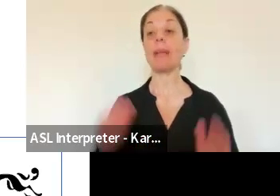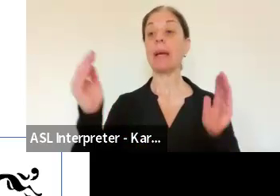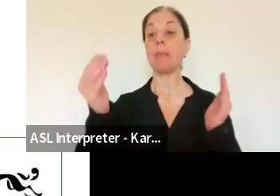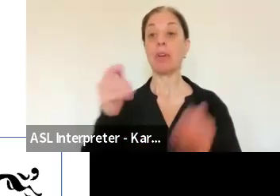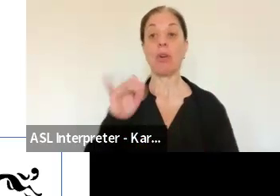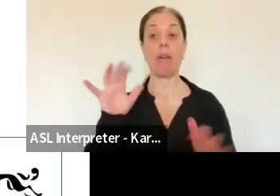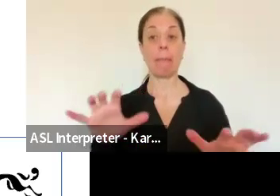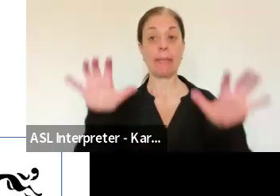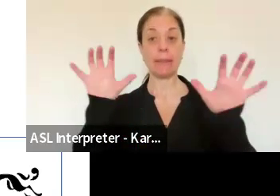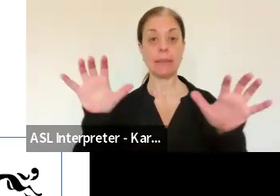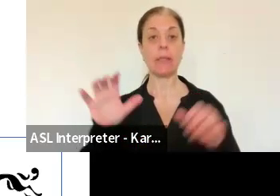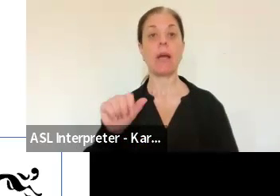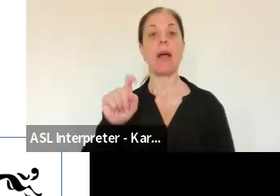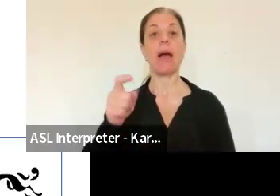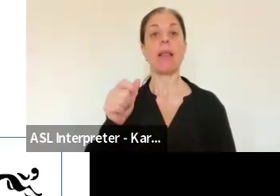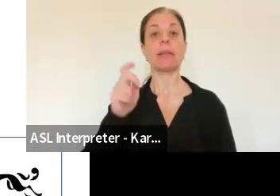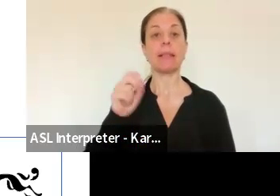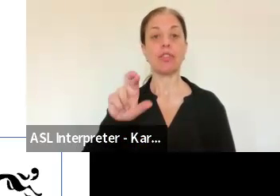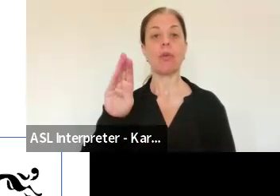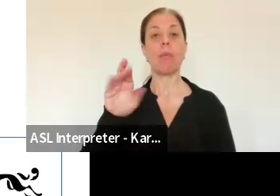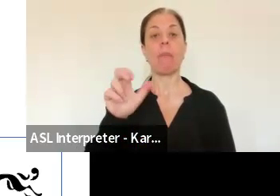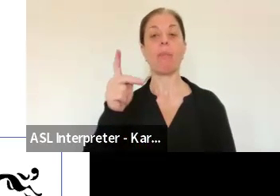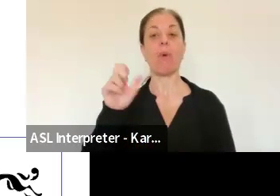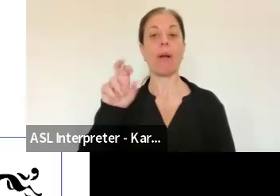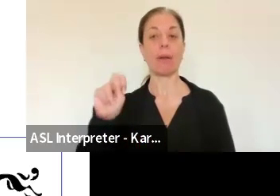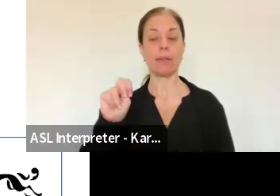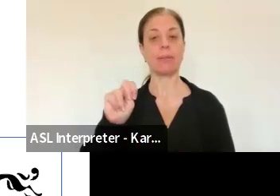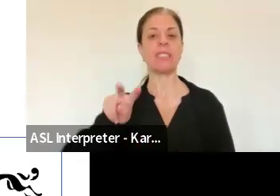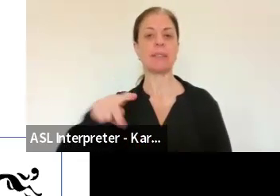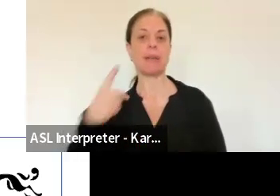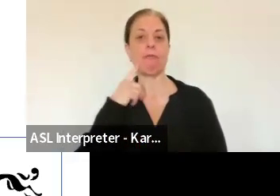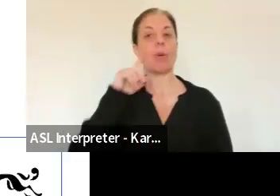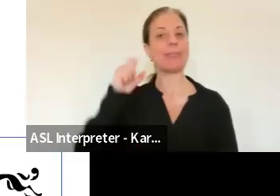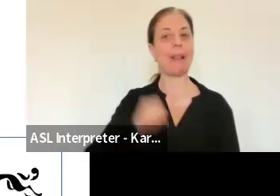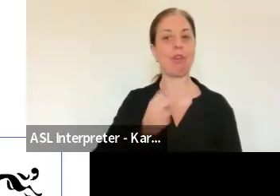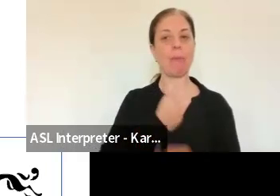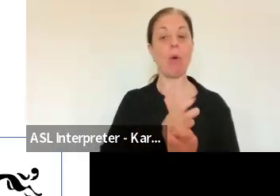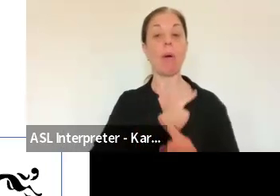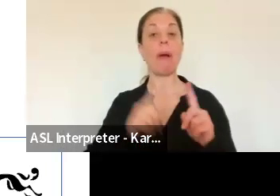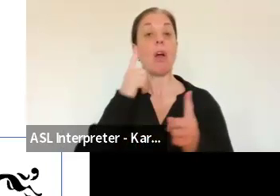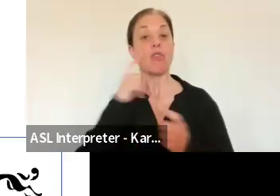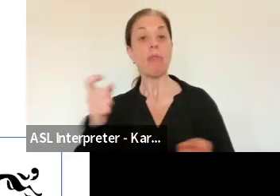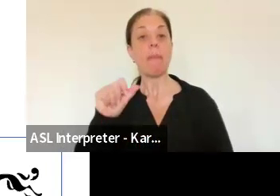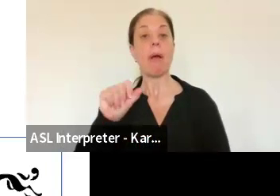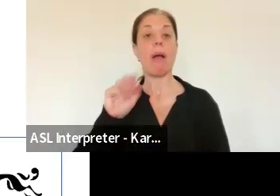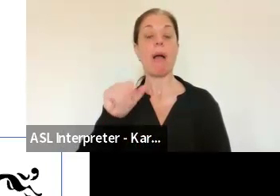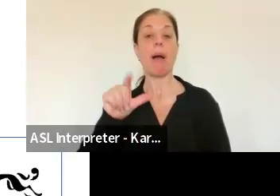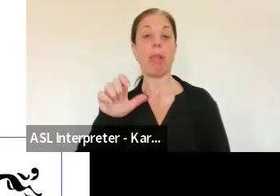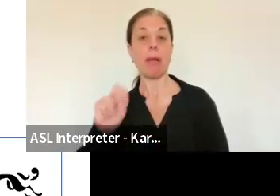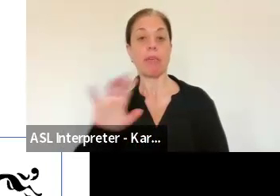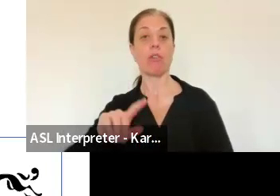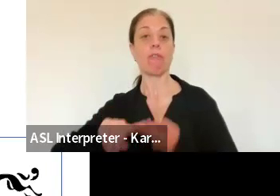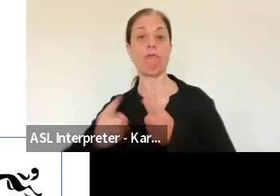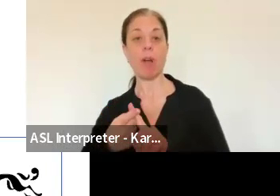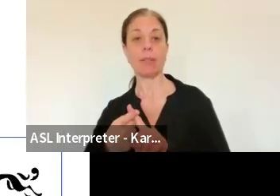of Beasts. Alexandra Bracken is back with the electrifying sequel to Silver in the Bone. With the dream of Avalon in ruins, Tasman and her friends